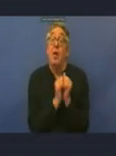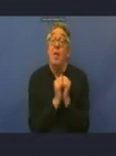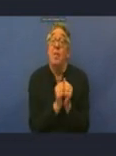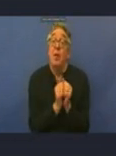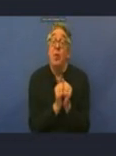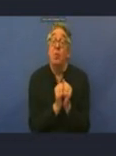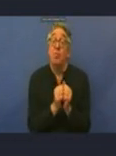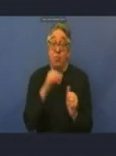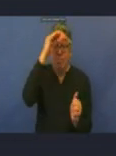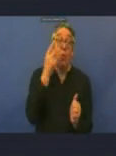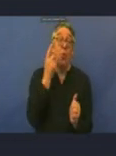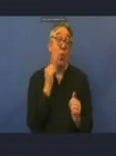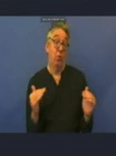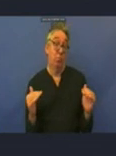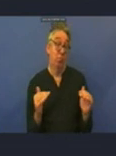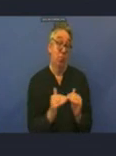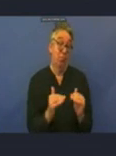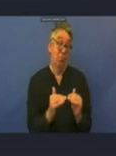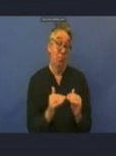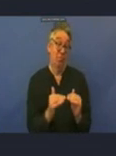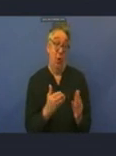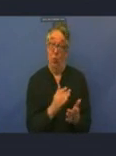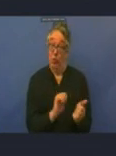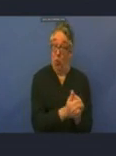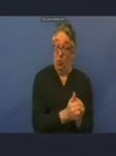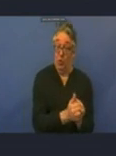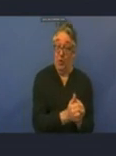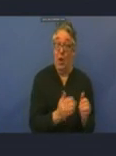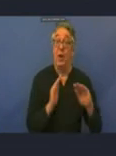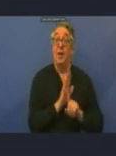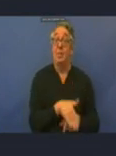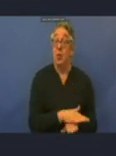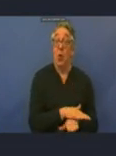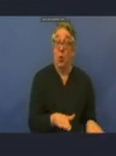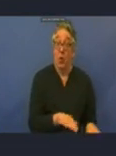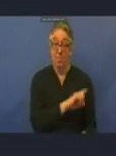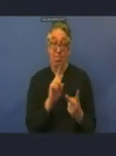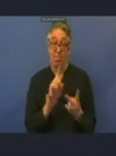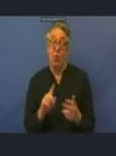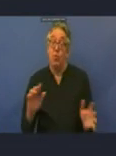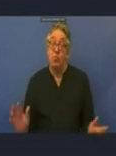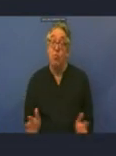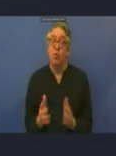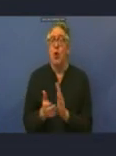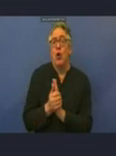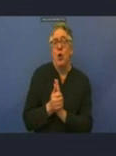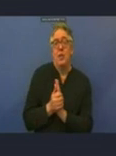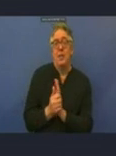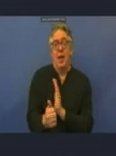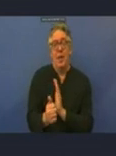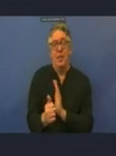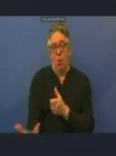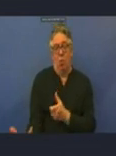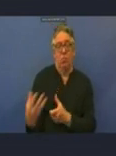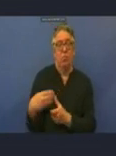equality through sport. Second one is the development of skills to improve social involvement of